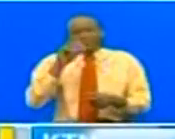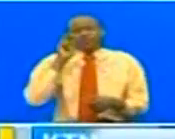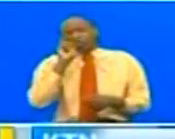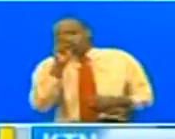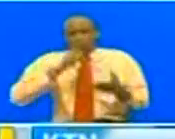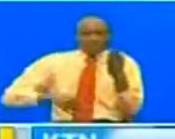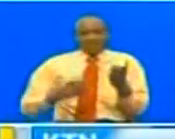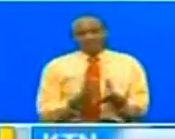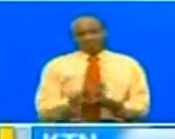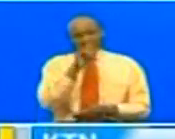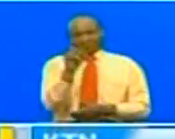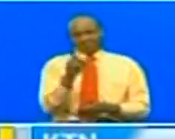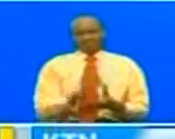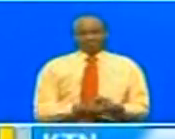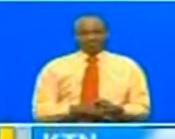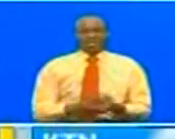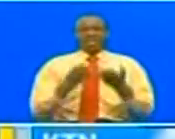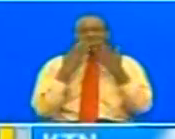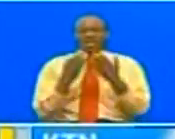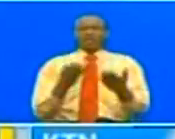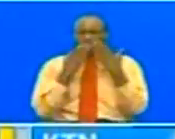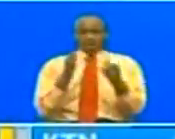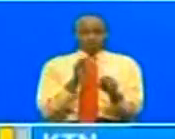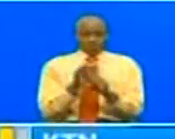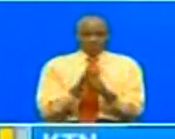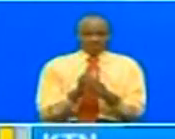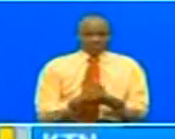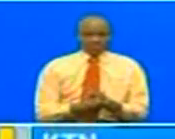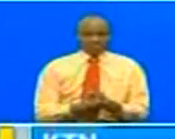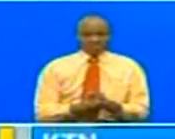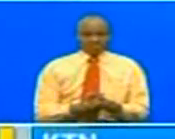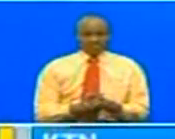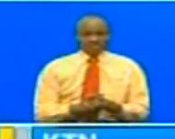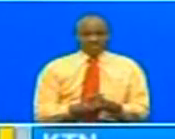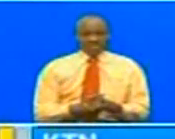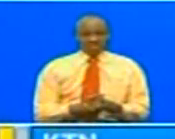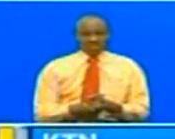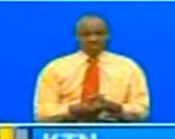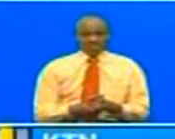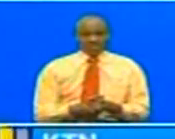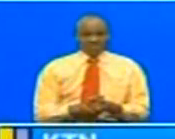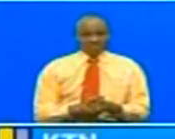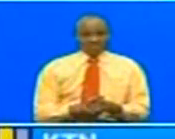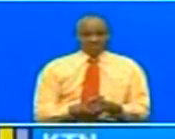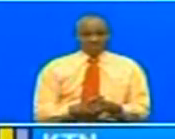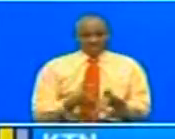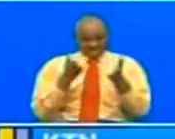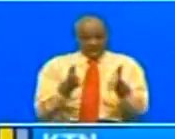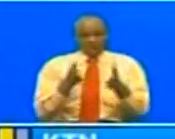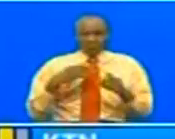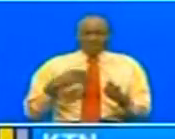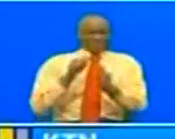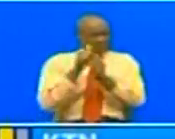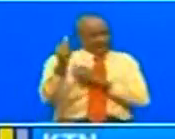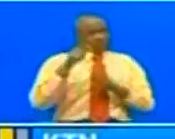discovered? Thank you so much, Nancy. For now, I'm quite a distance away